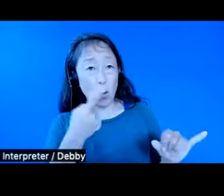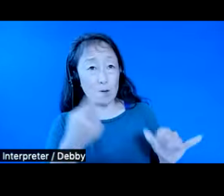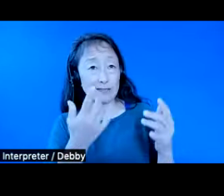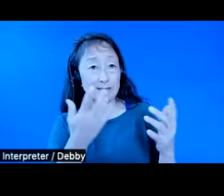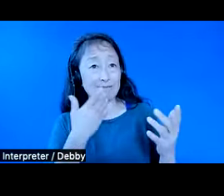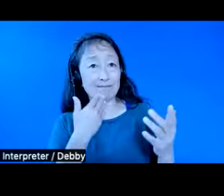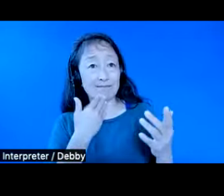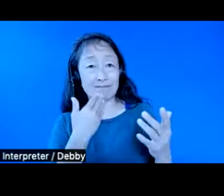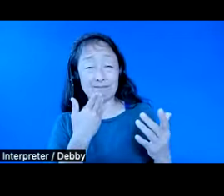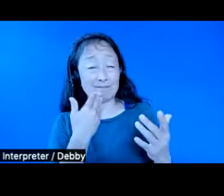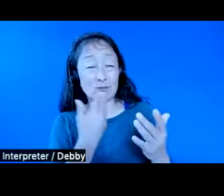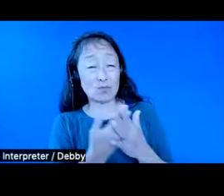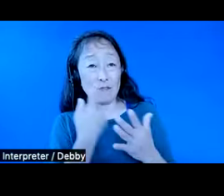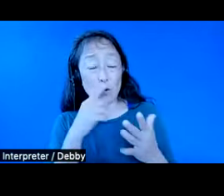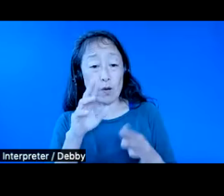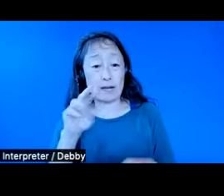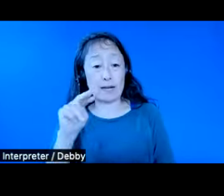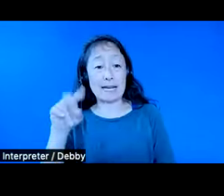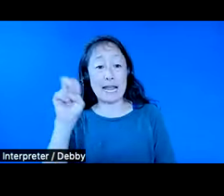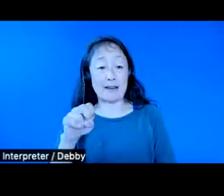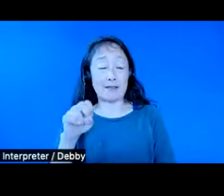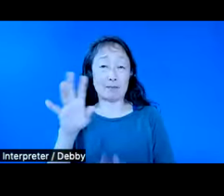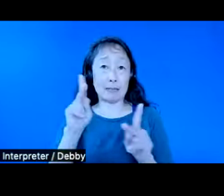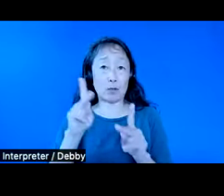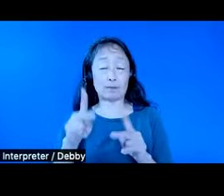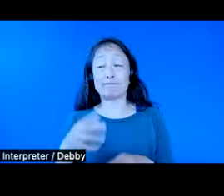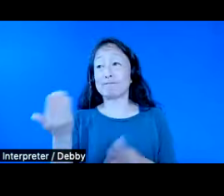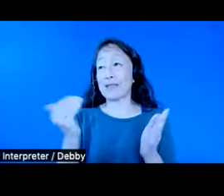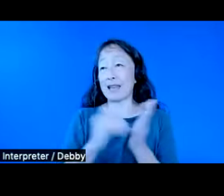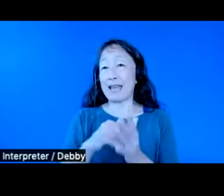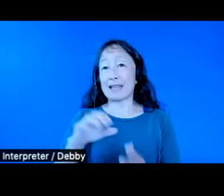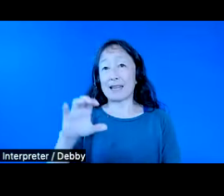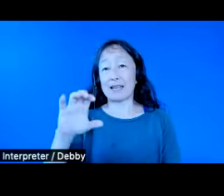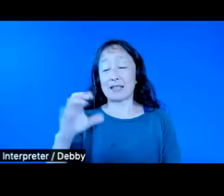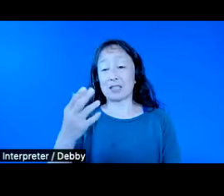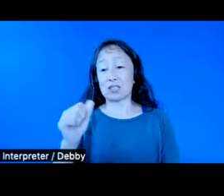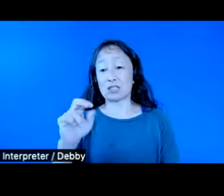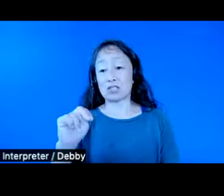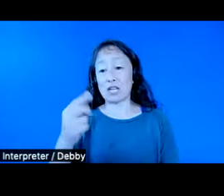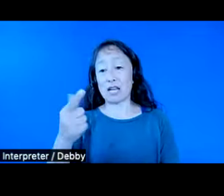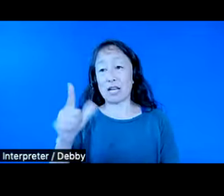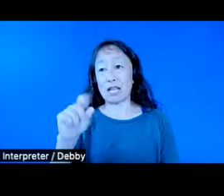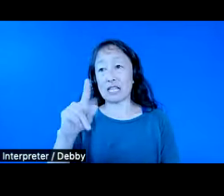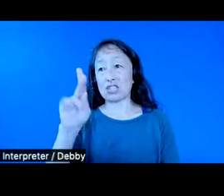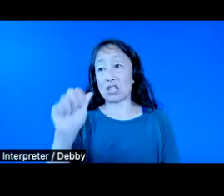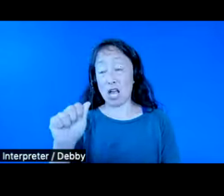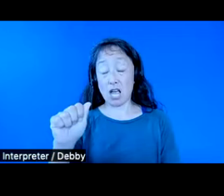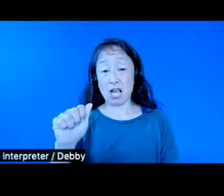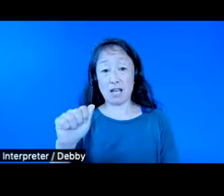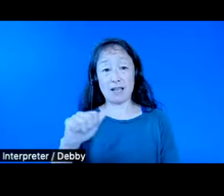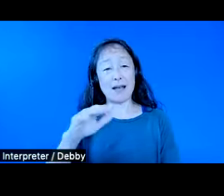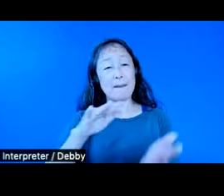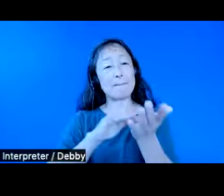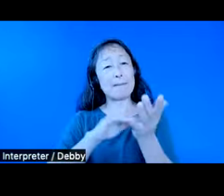is a part of our healing journey, that Changleshka, that medicine wheel of mind, body, emotion, and spirit. But it also